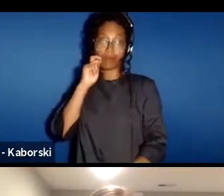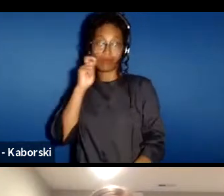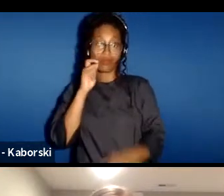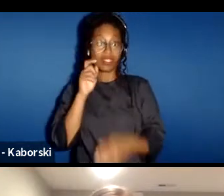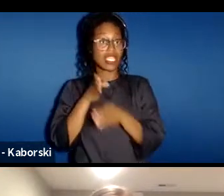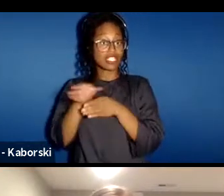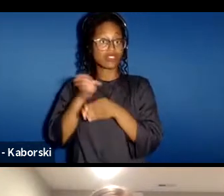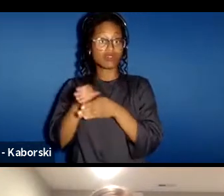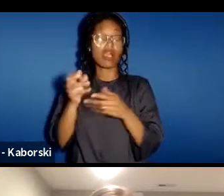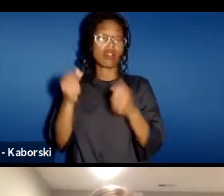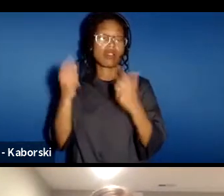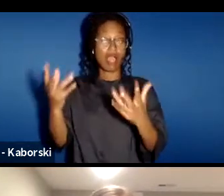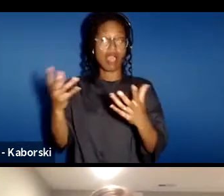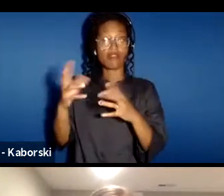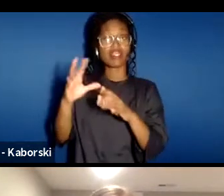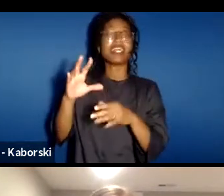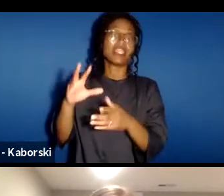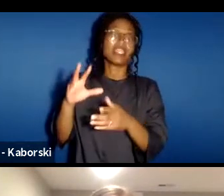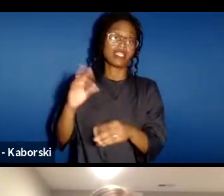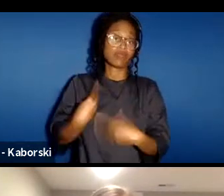I get a lot of inspiration from that.